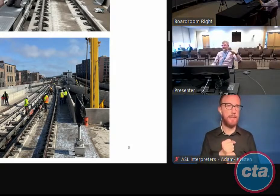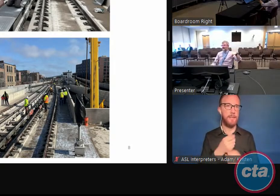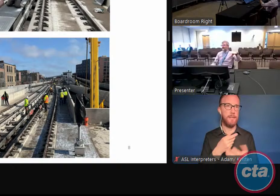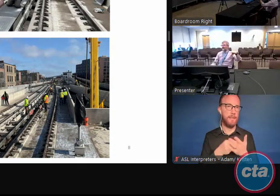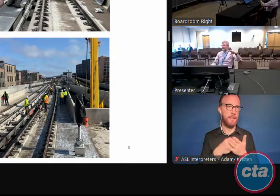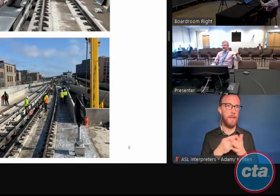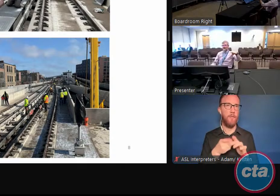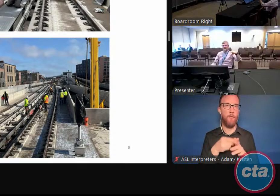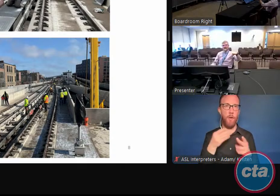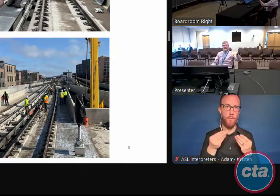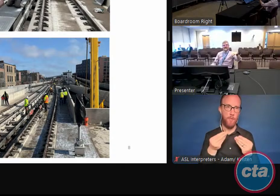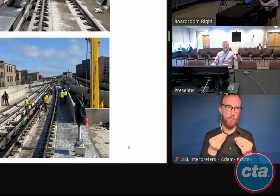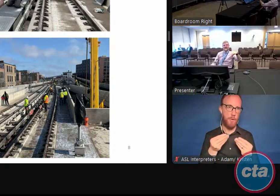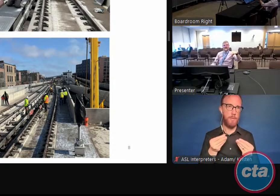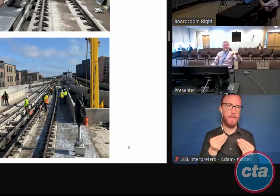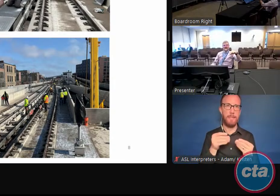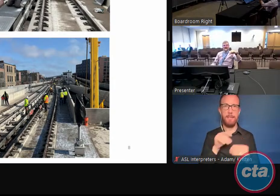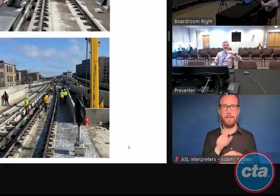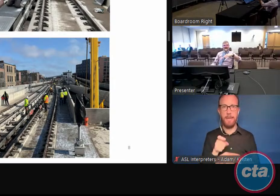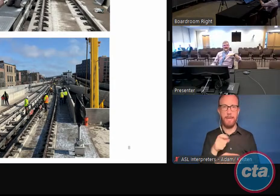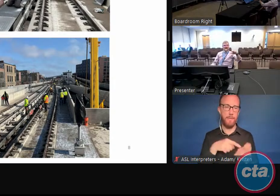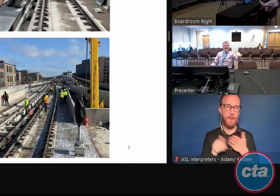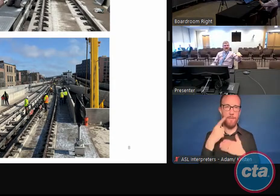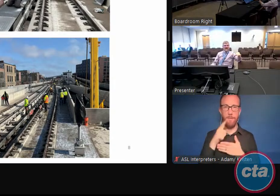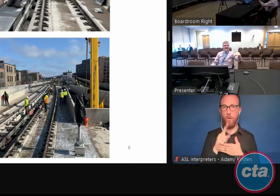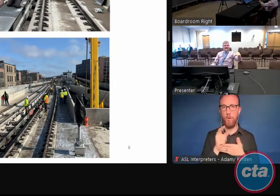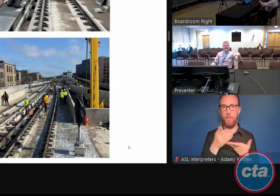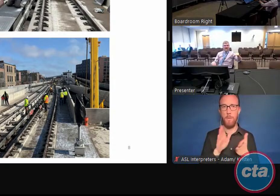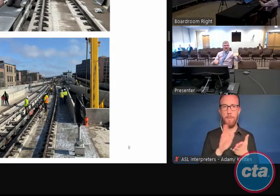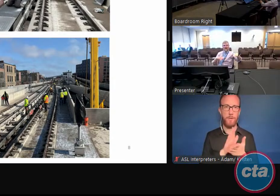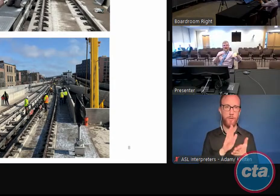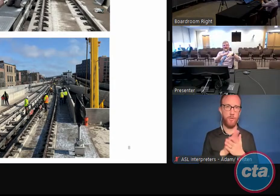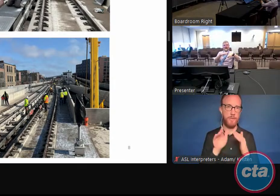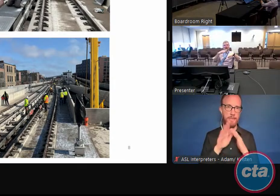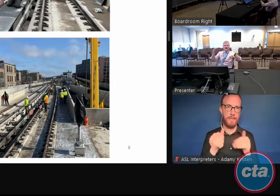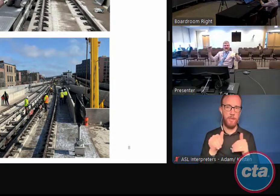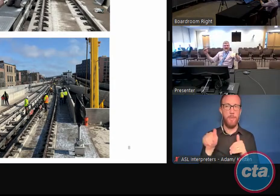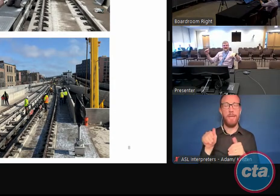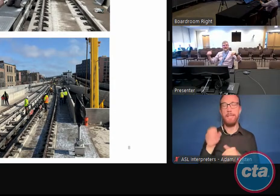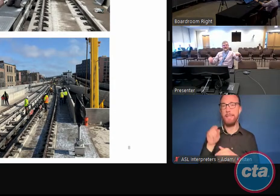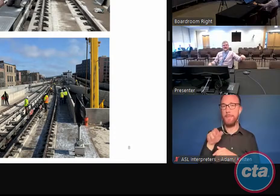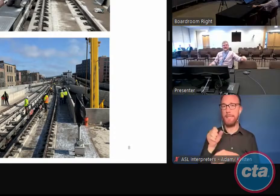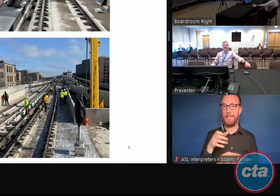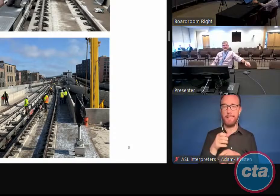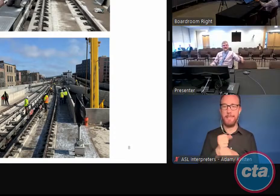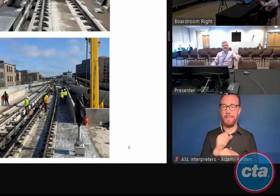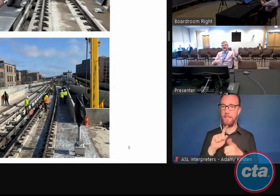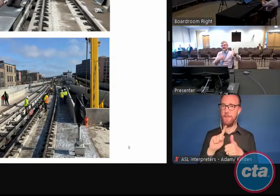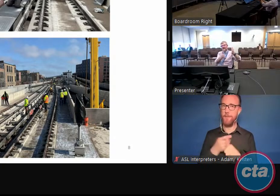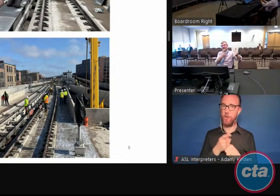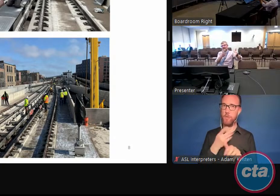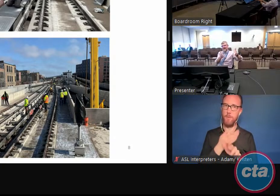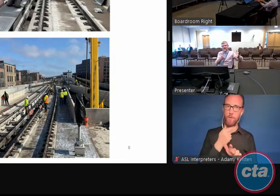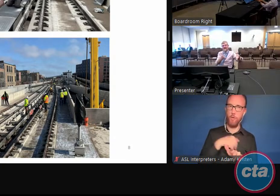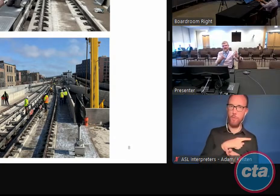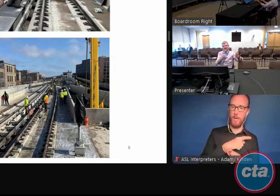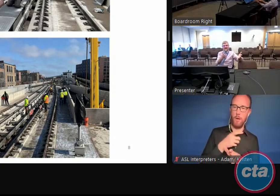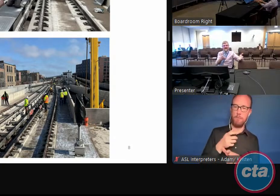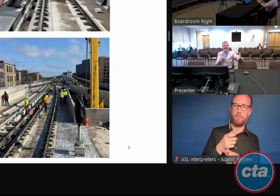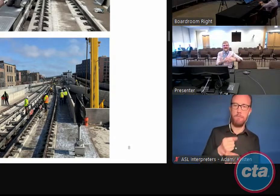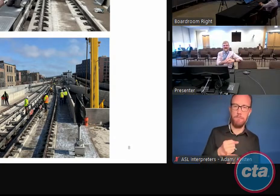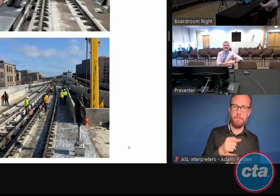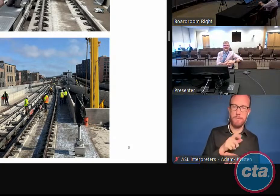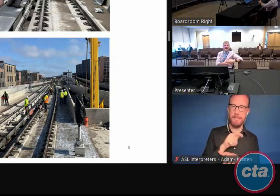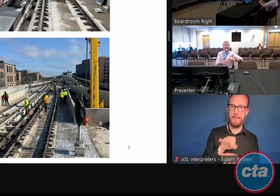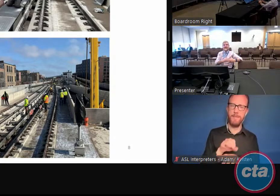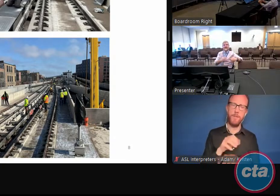to fund the public school system, they get their increment before we hold anything for the TIF. So it's a little different than the traditional TIFs in